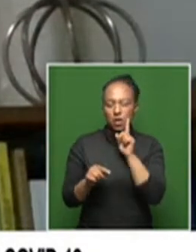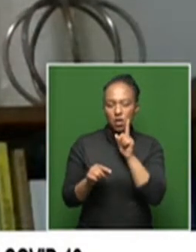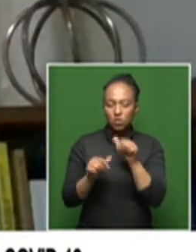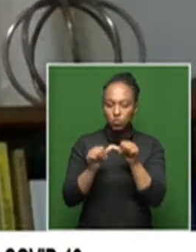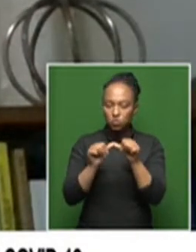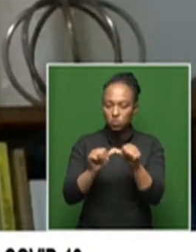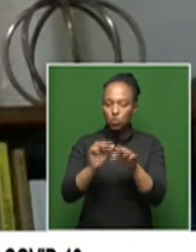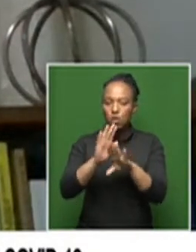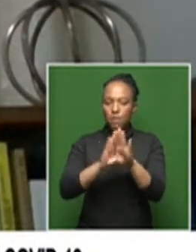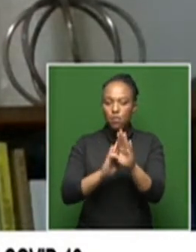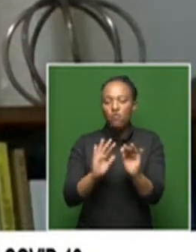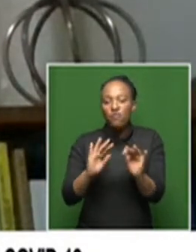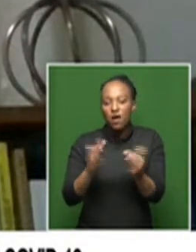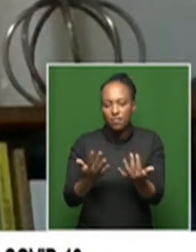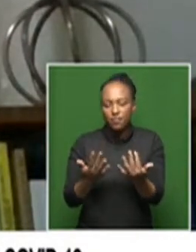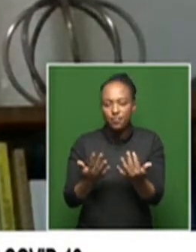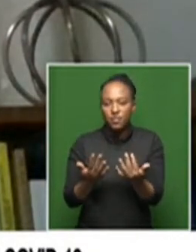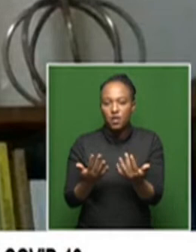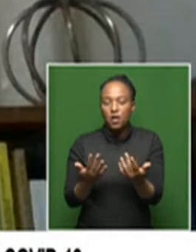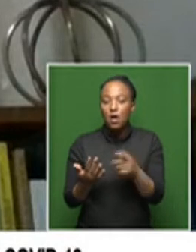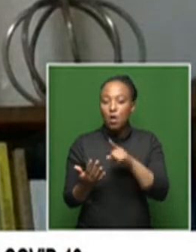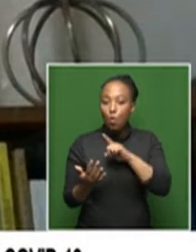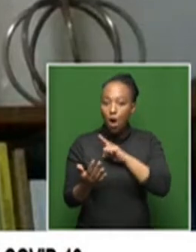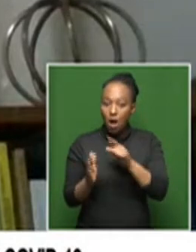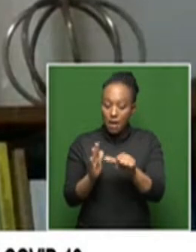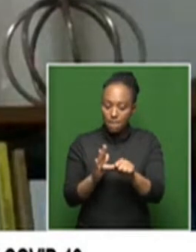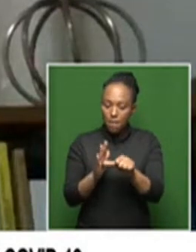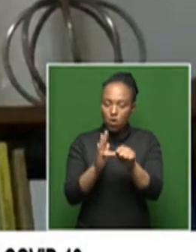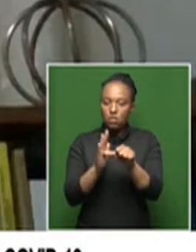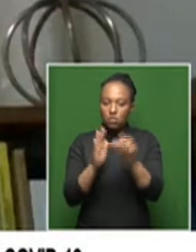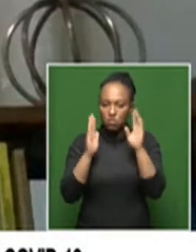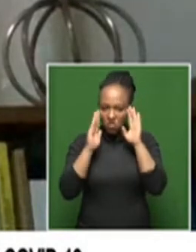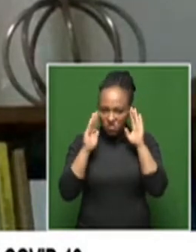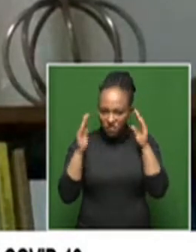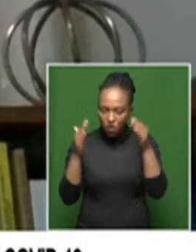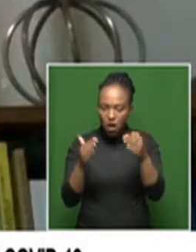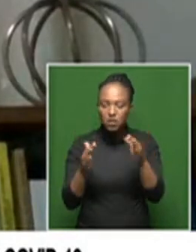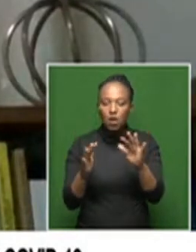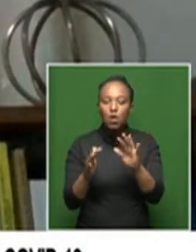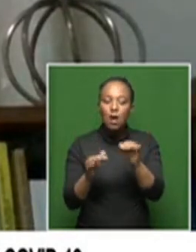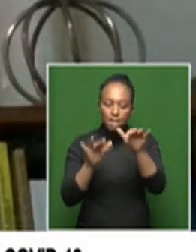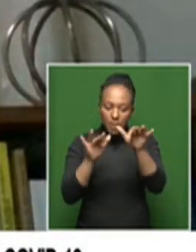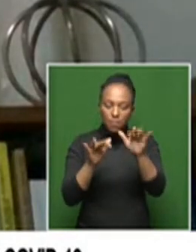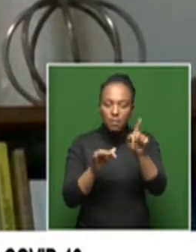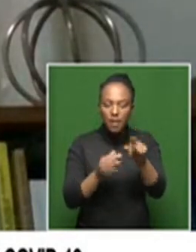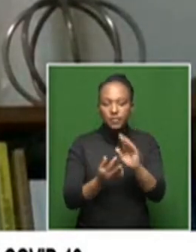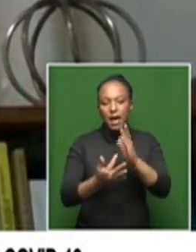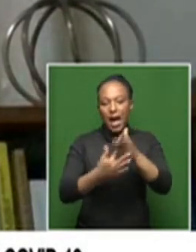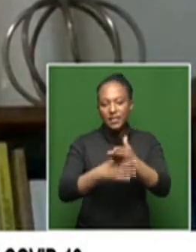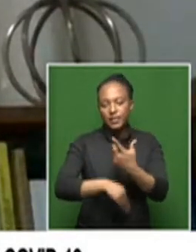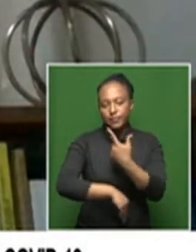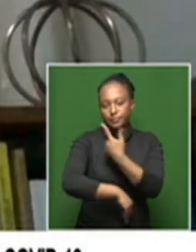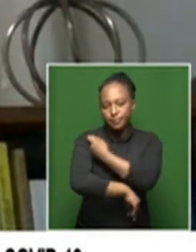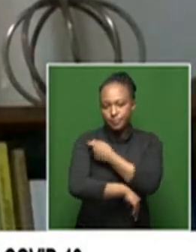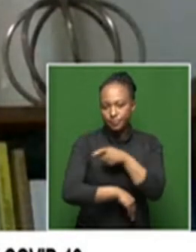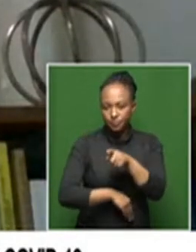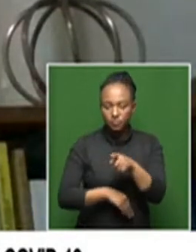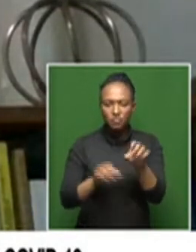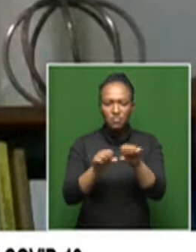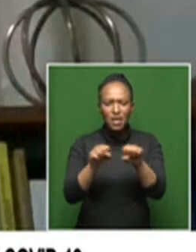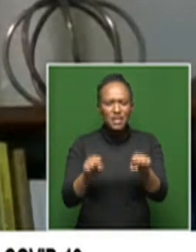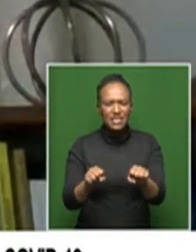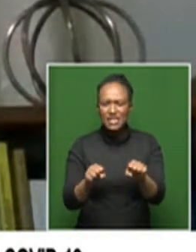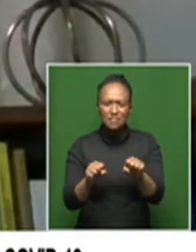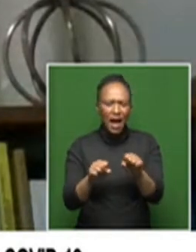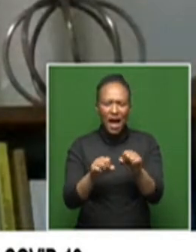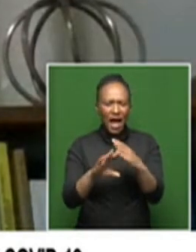we improve it, because it's exceptionally important that we focus on access to the vaccine. And the system shouldn't prevent